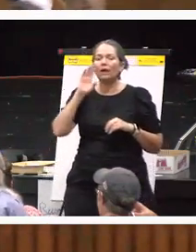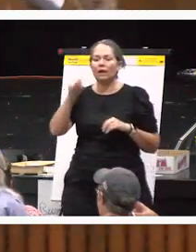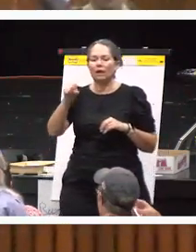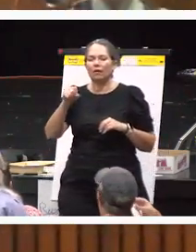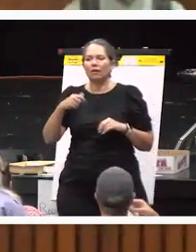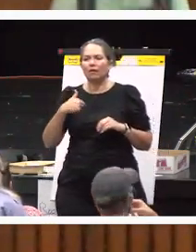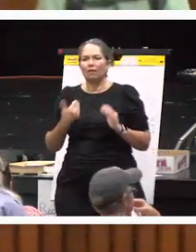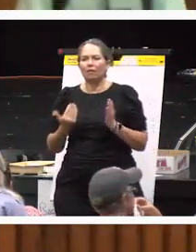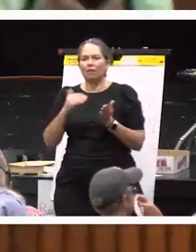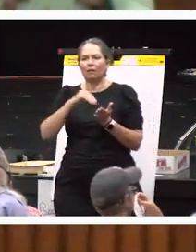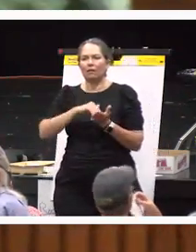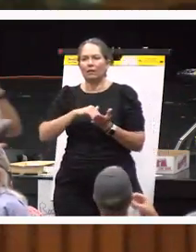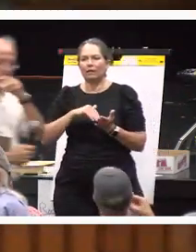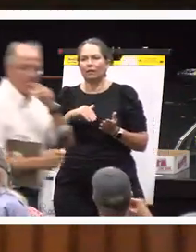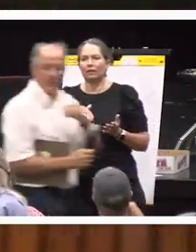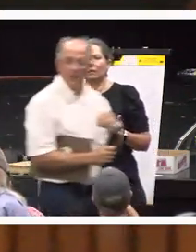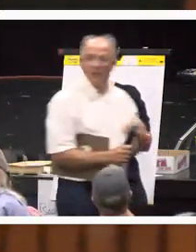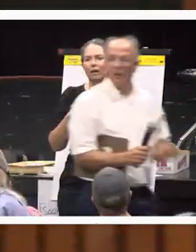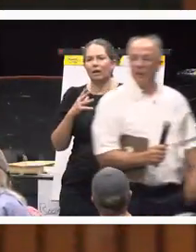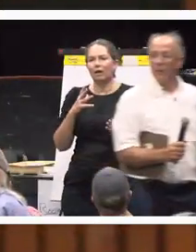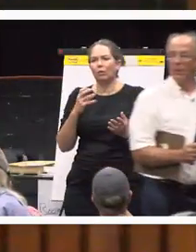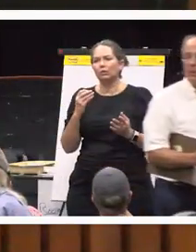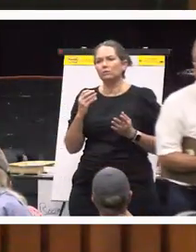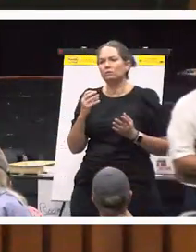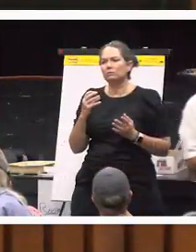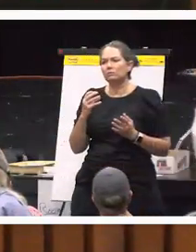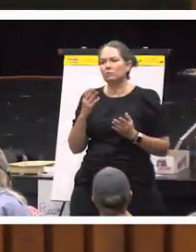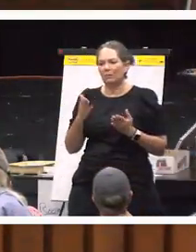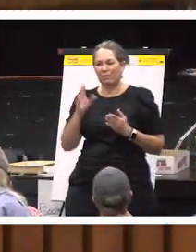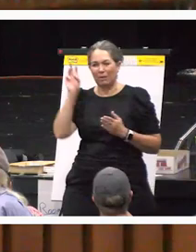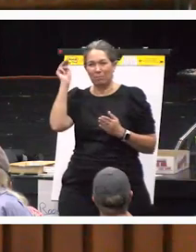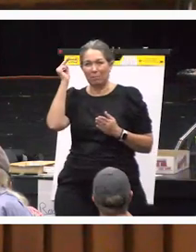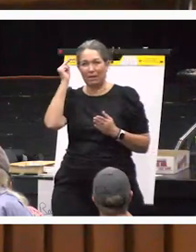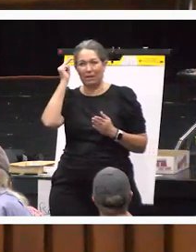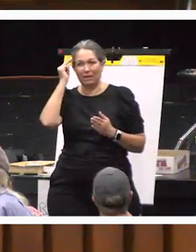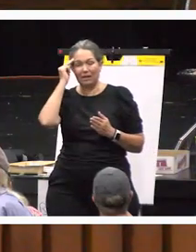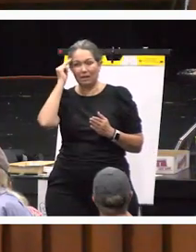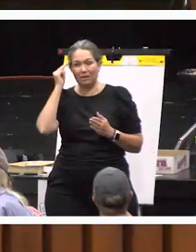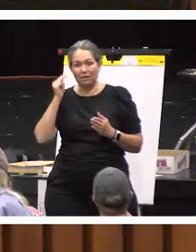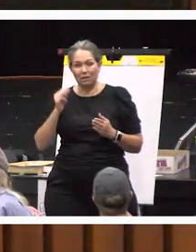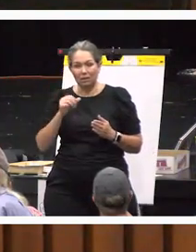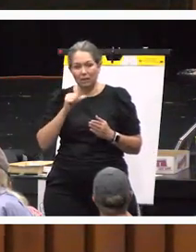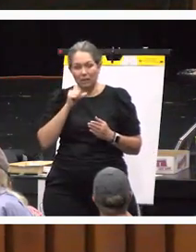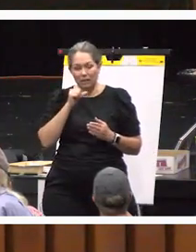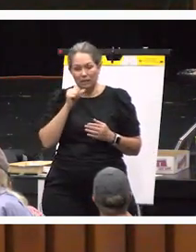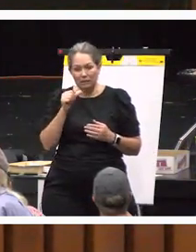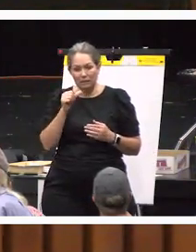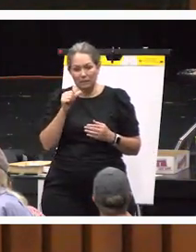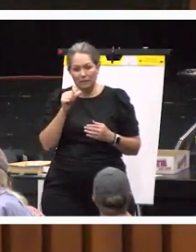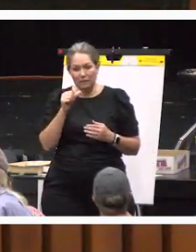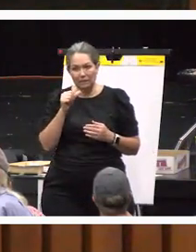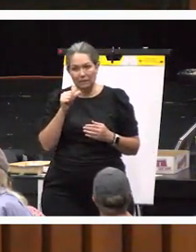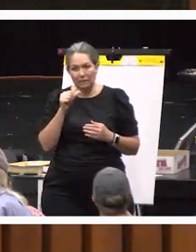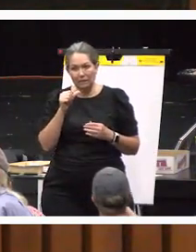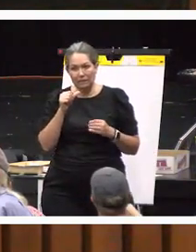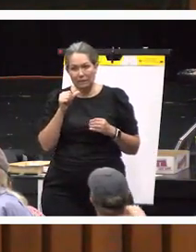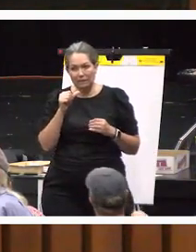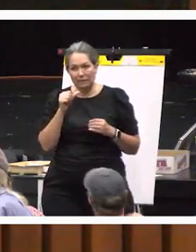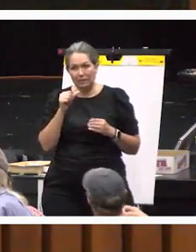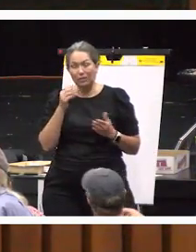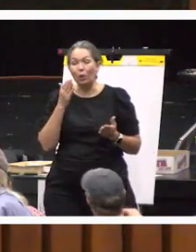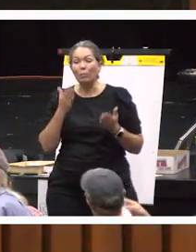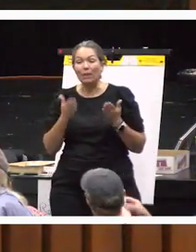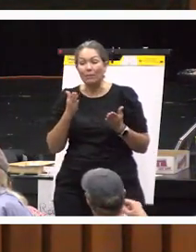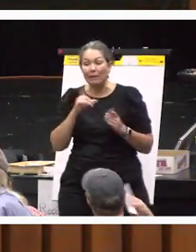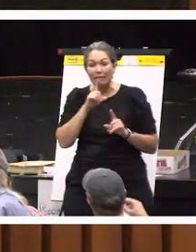want to a comment that perhaps Montpelier isn't leading here, and we should be open to looking outside of